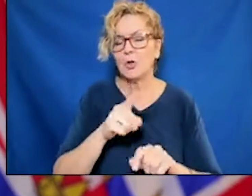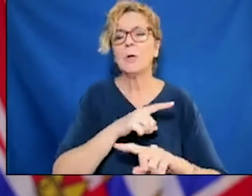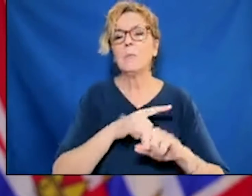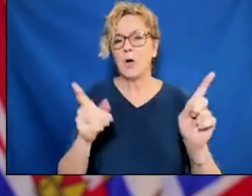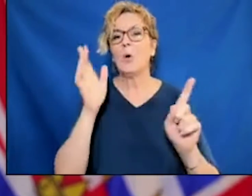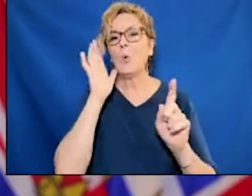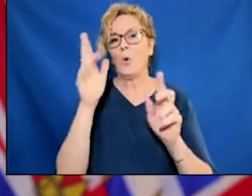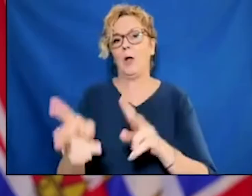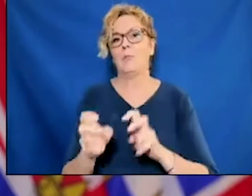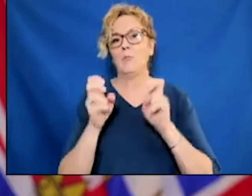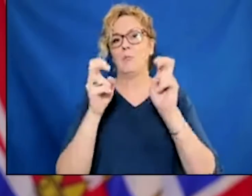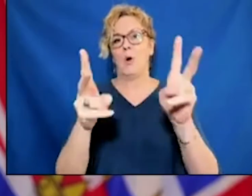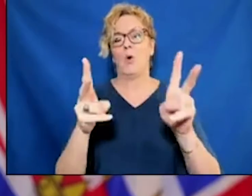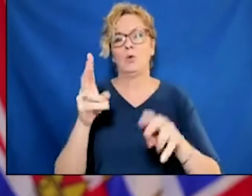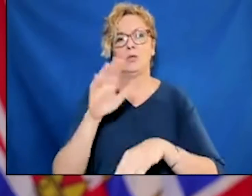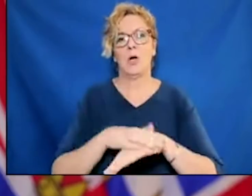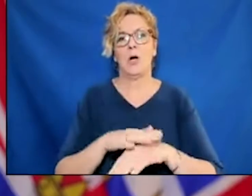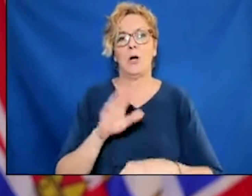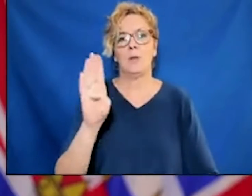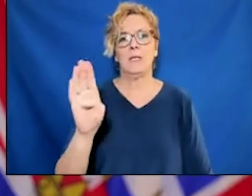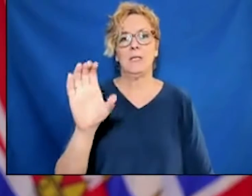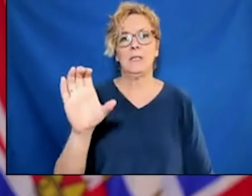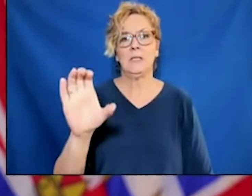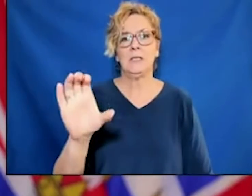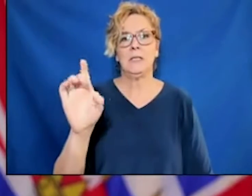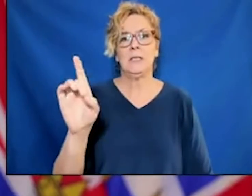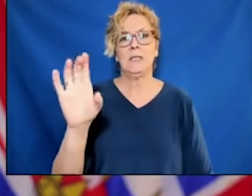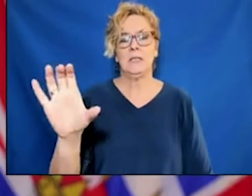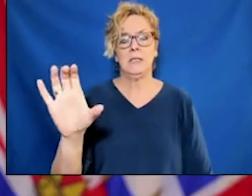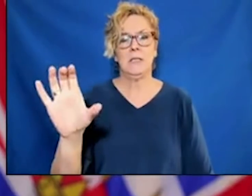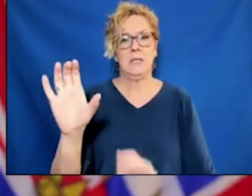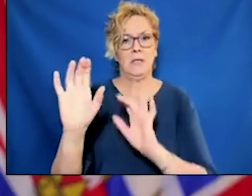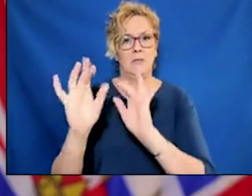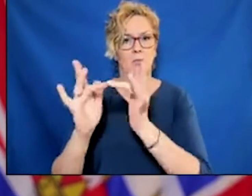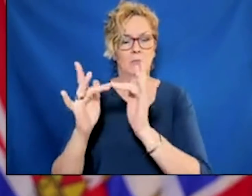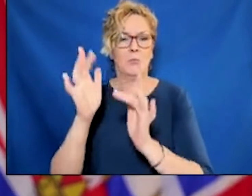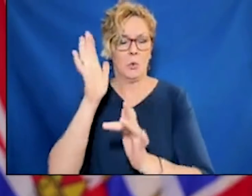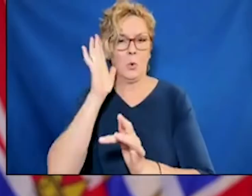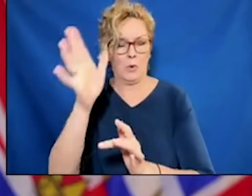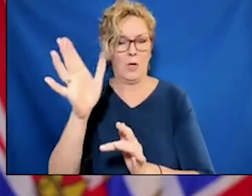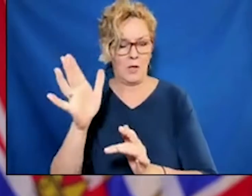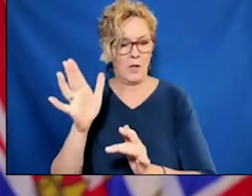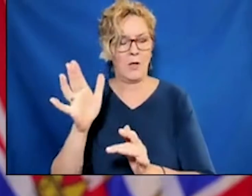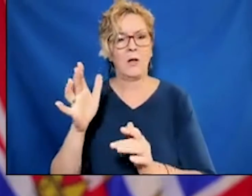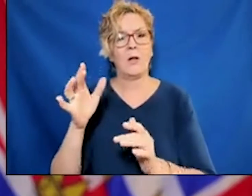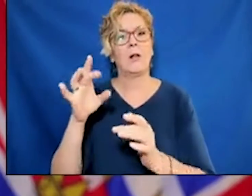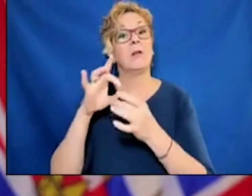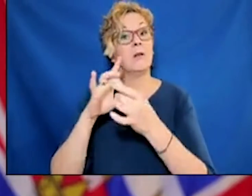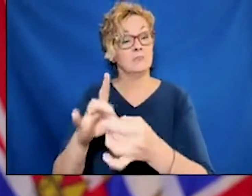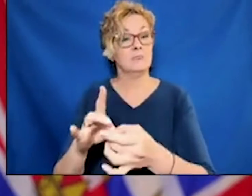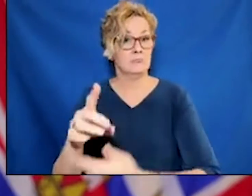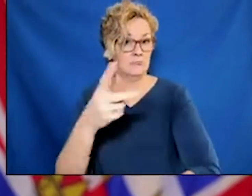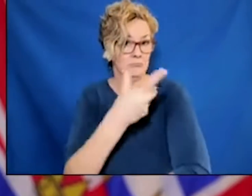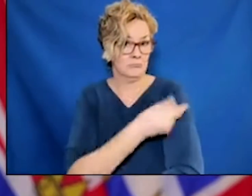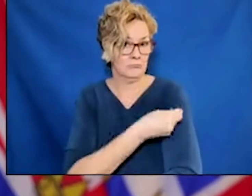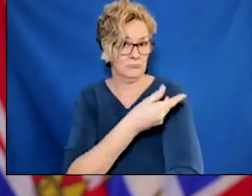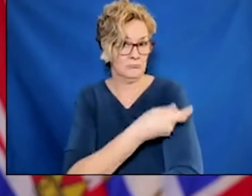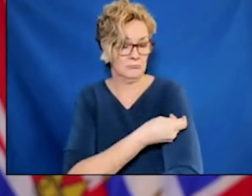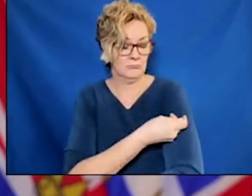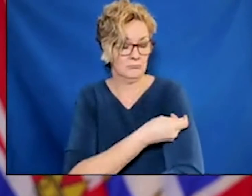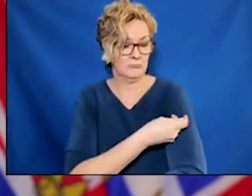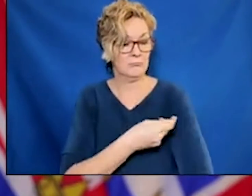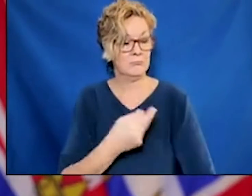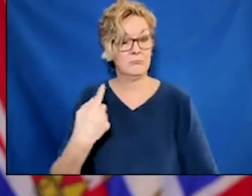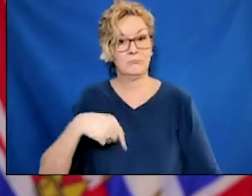CDC dashboard as of this afternoon. So since the start of our immunization program in